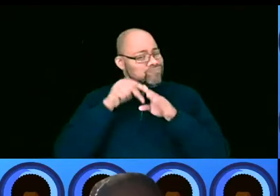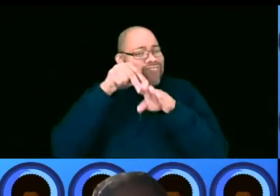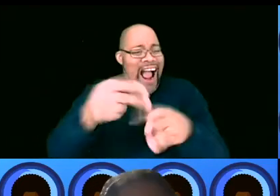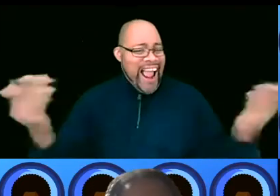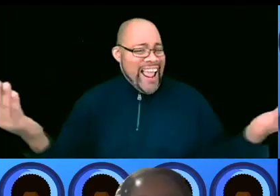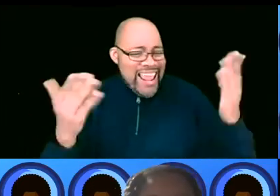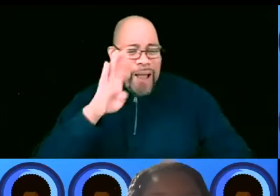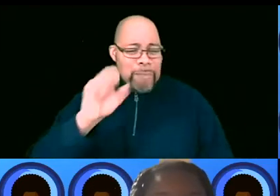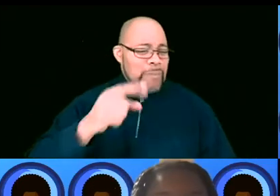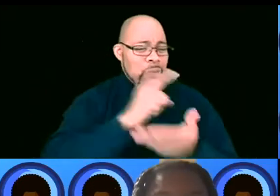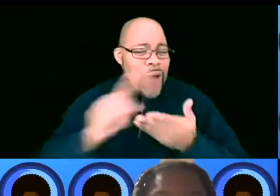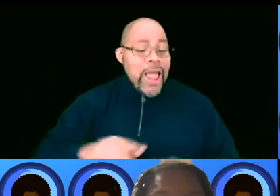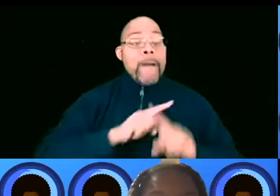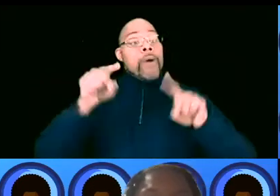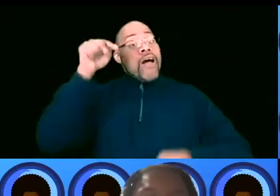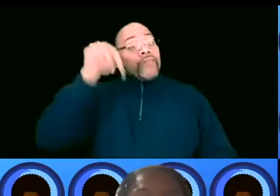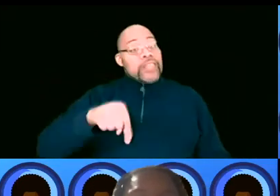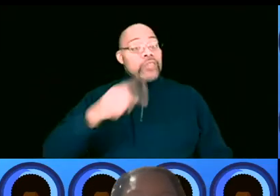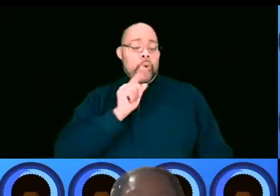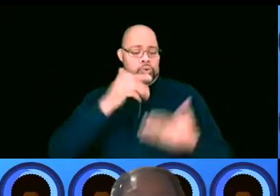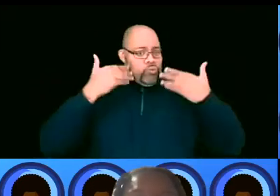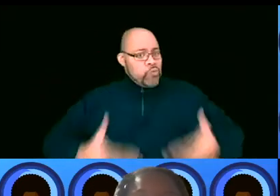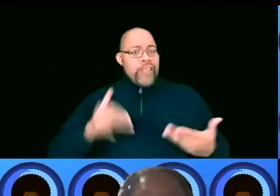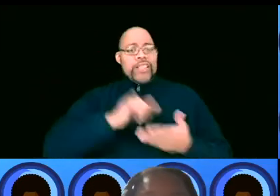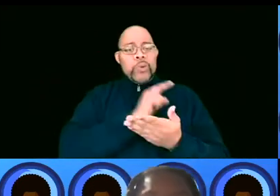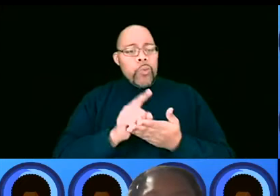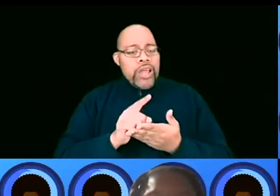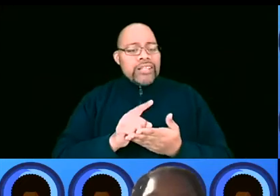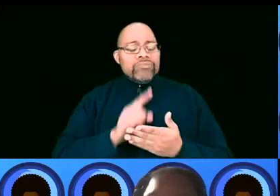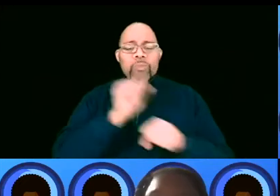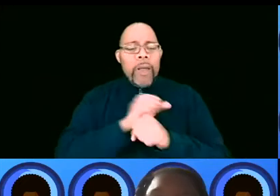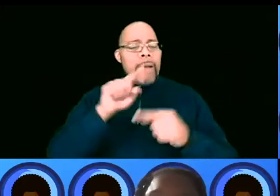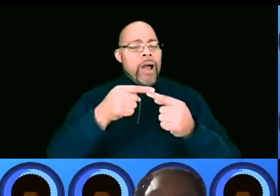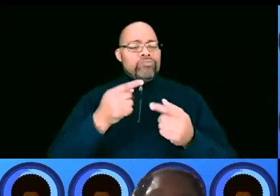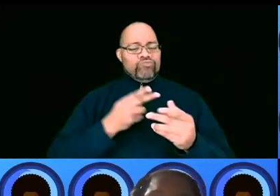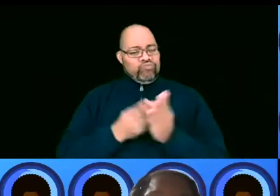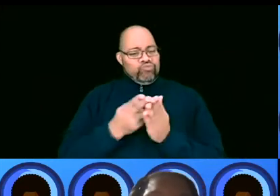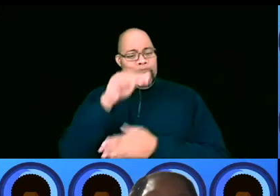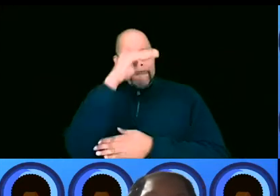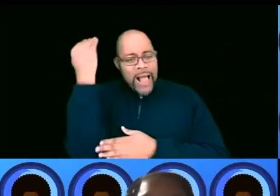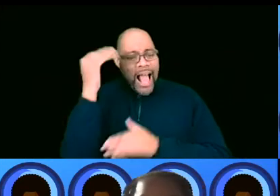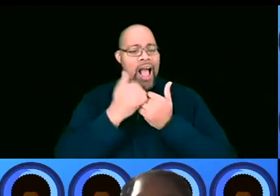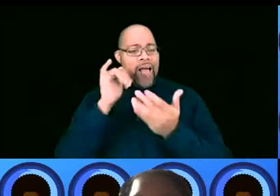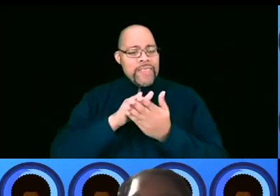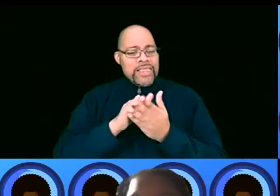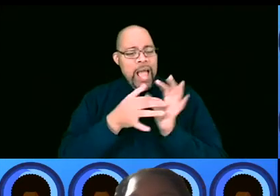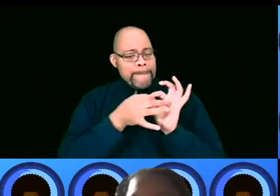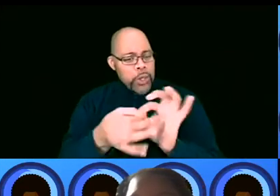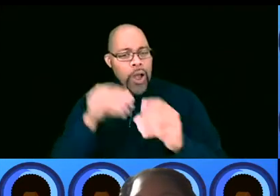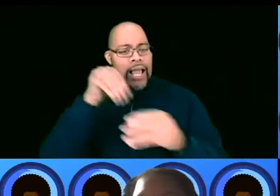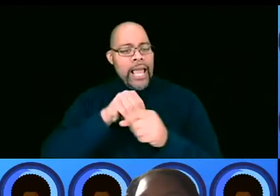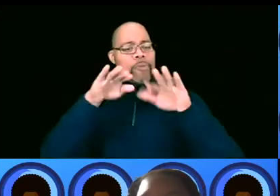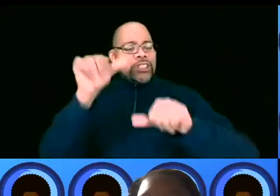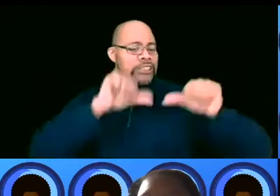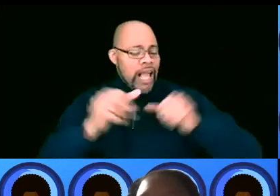at BIMS Week. But this is who we are. This week is literally about being authentically Black, how that belongs